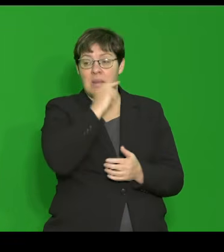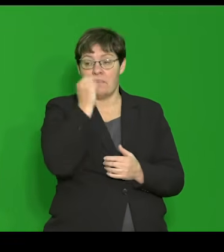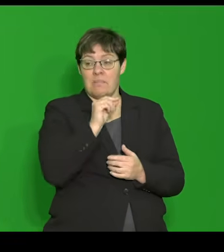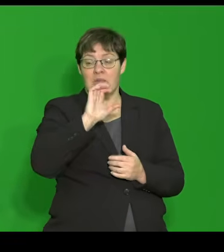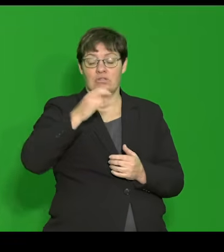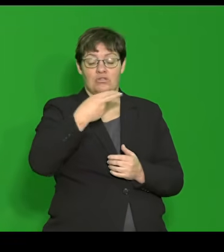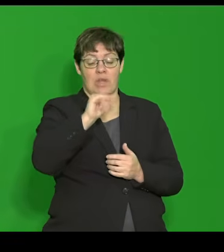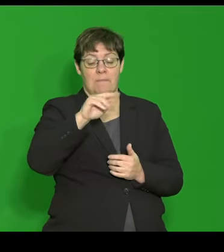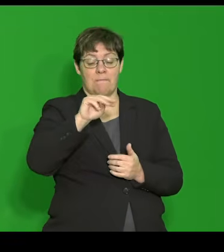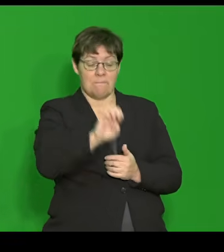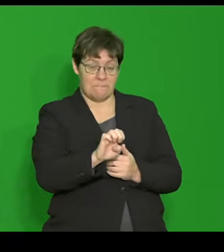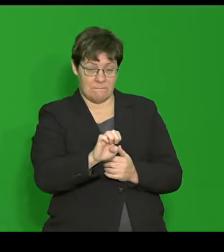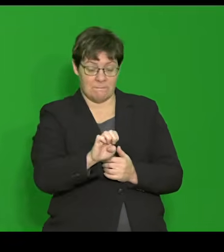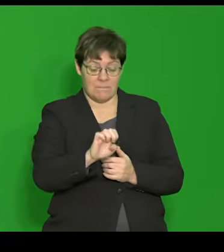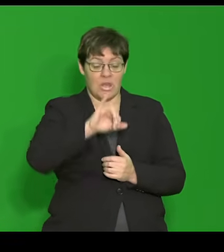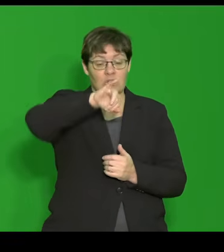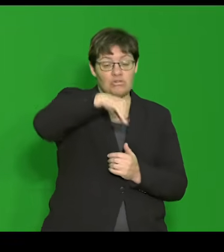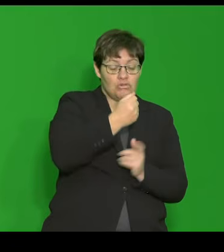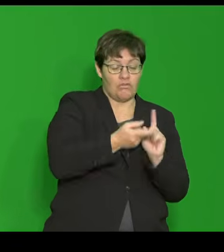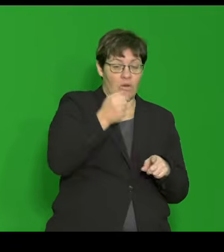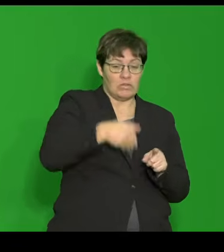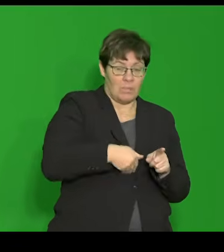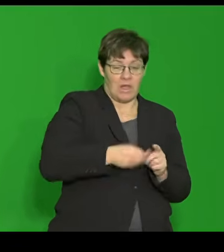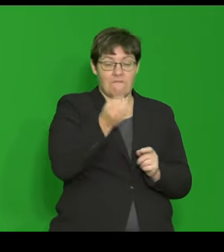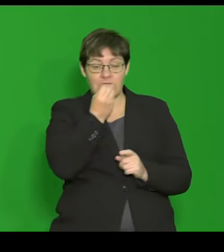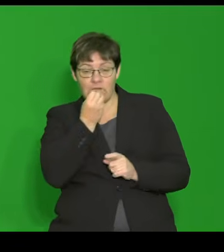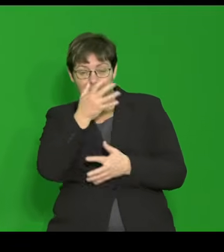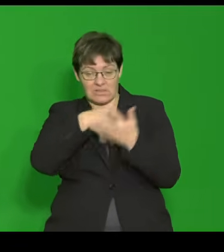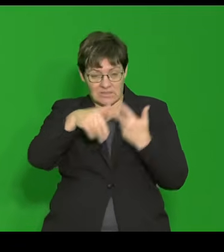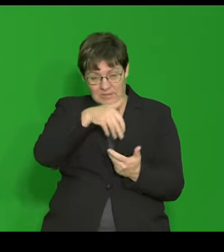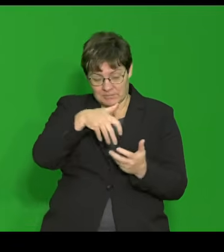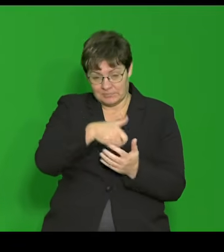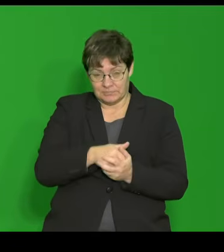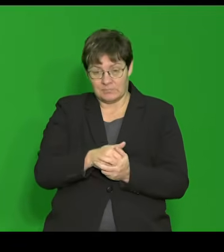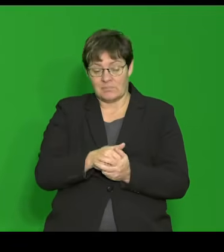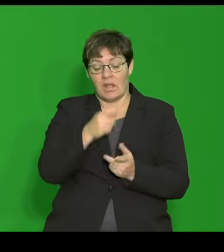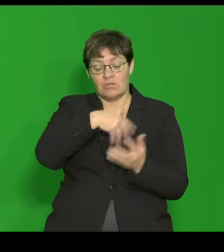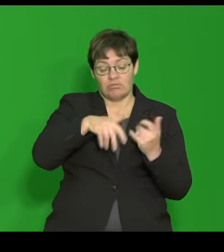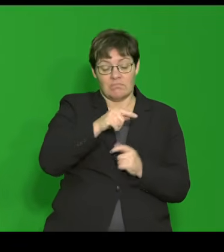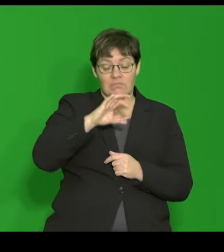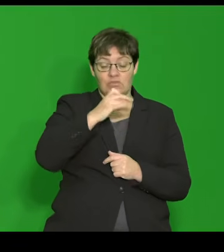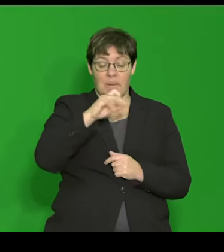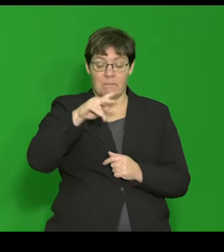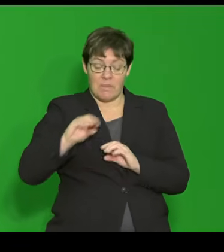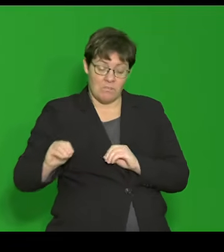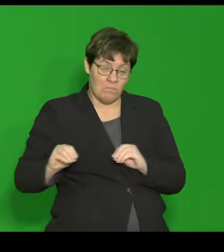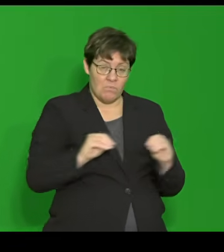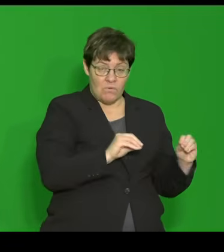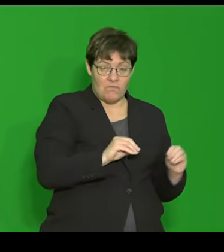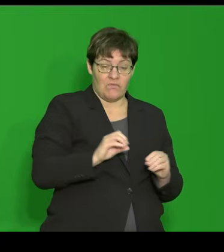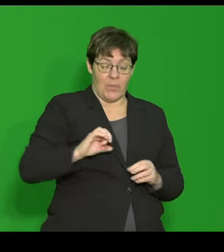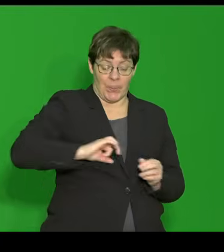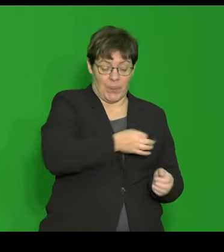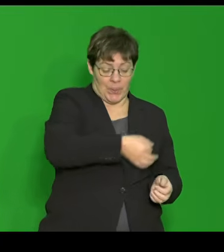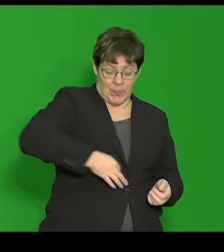called chyme. And so those digestive juices from the stomach with food is called chyme. The chyme then moves